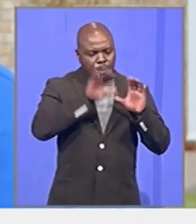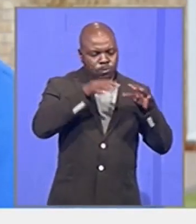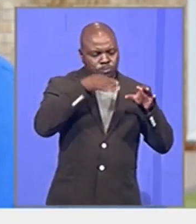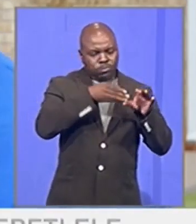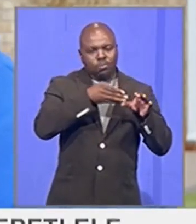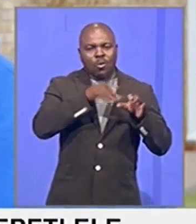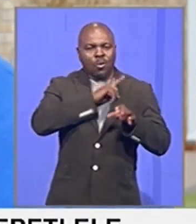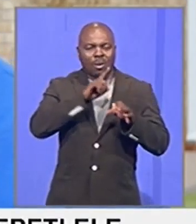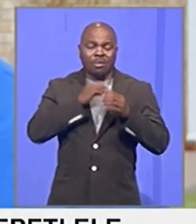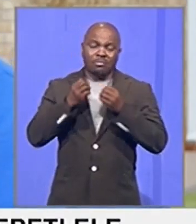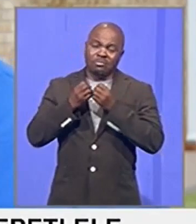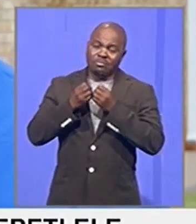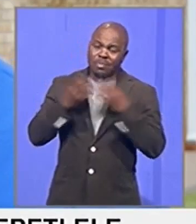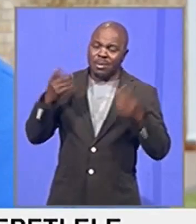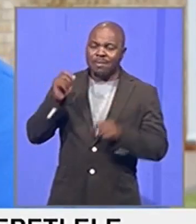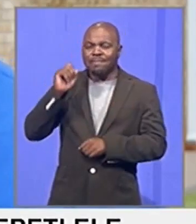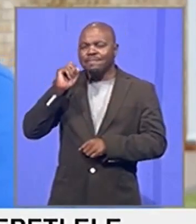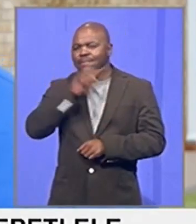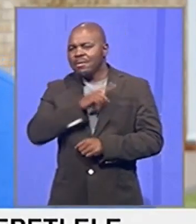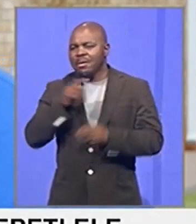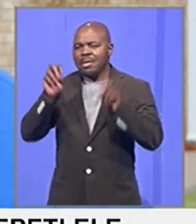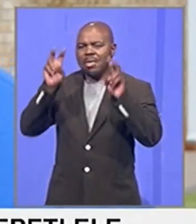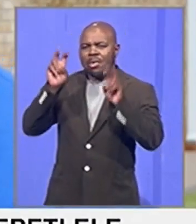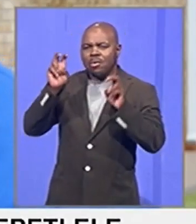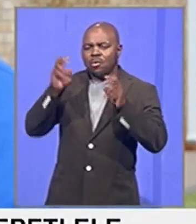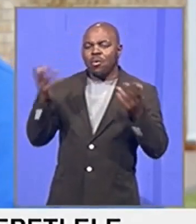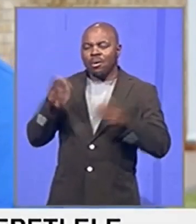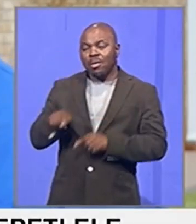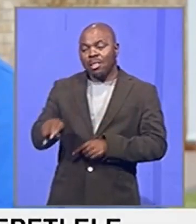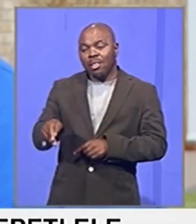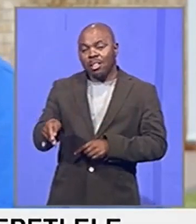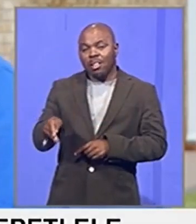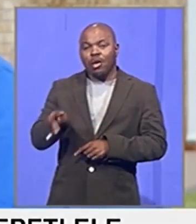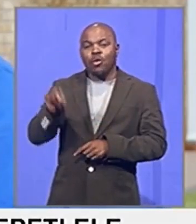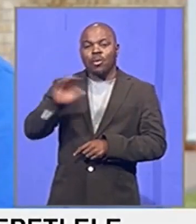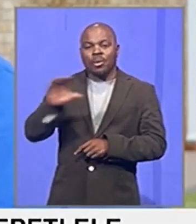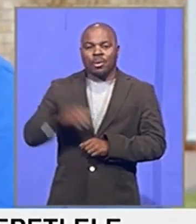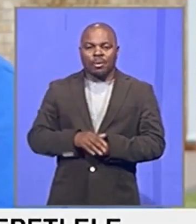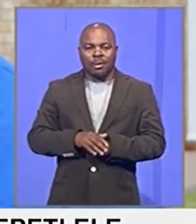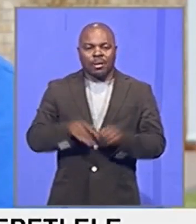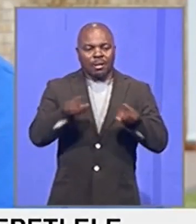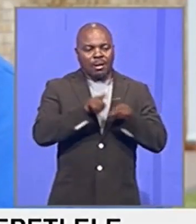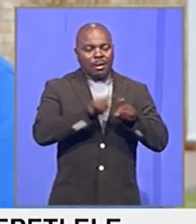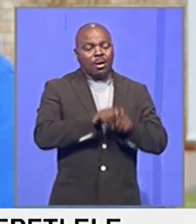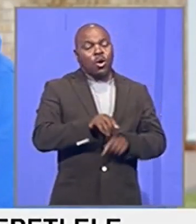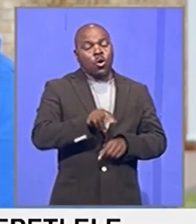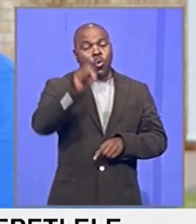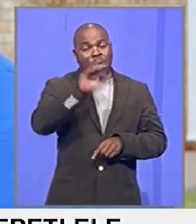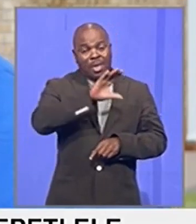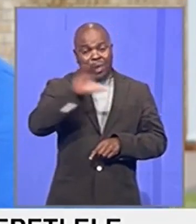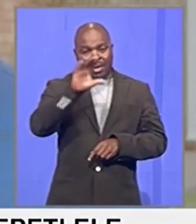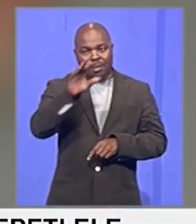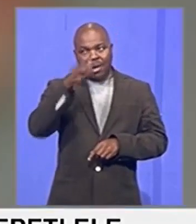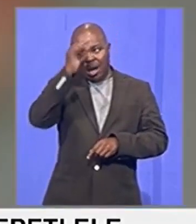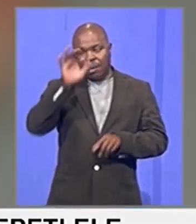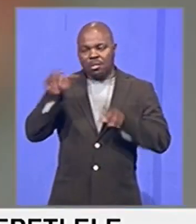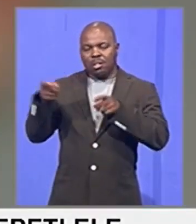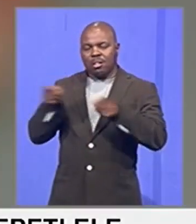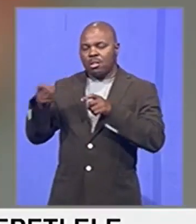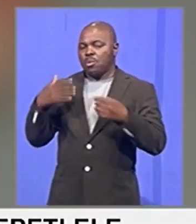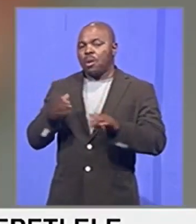many fraudulent matters in the Northern Cape. State capture in the Northern Cape has been under the carpet for some time. Freedom